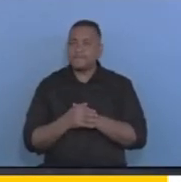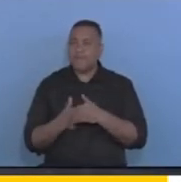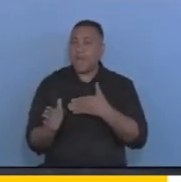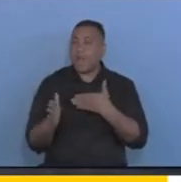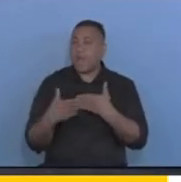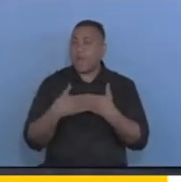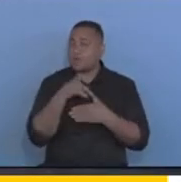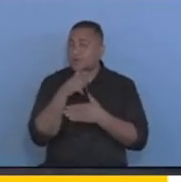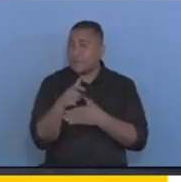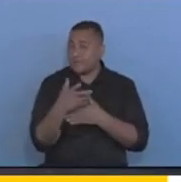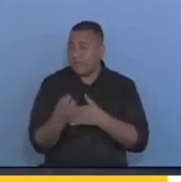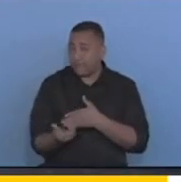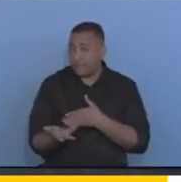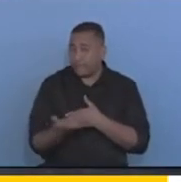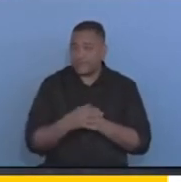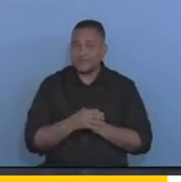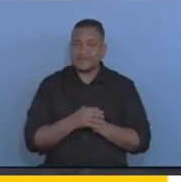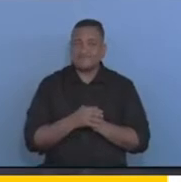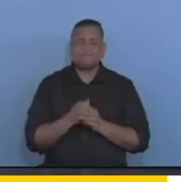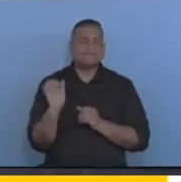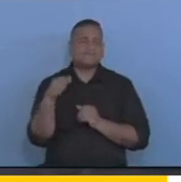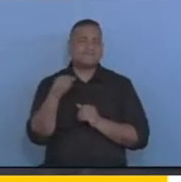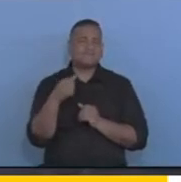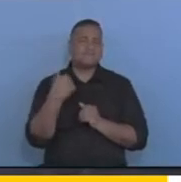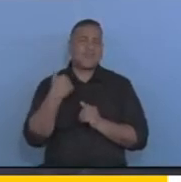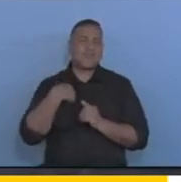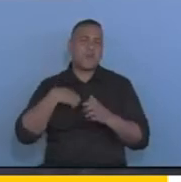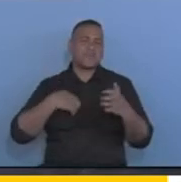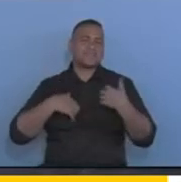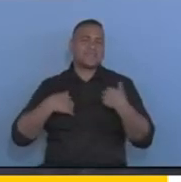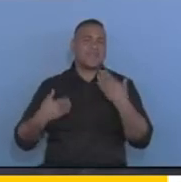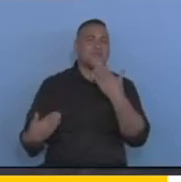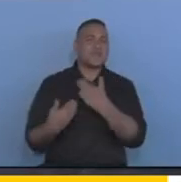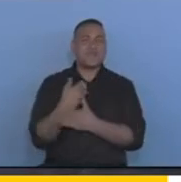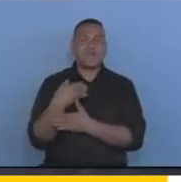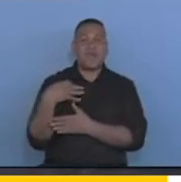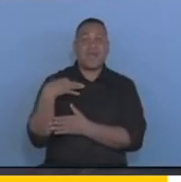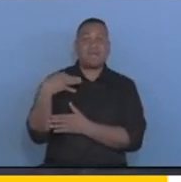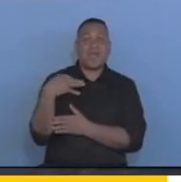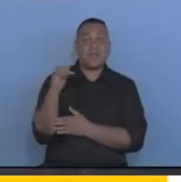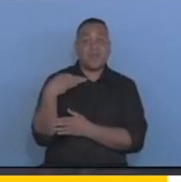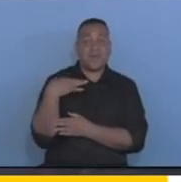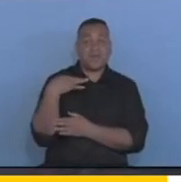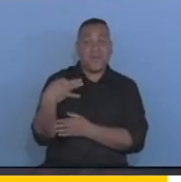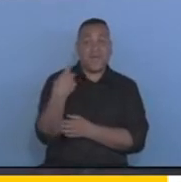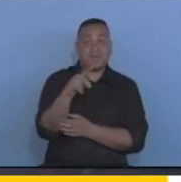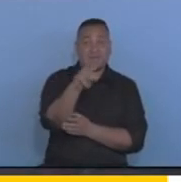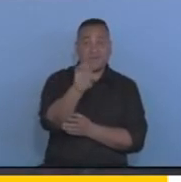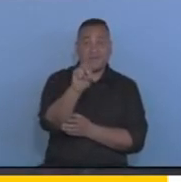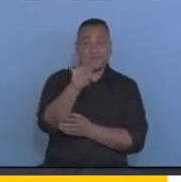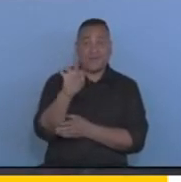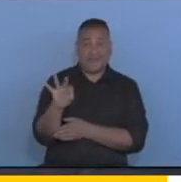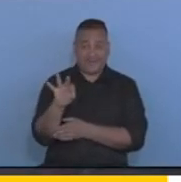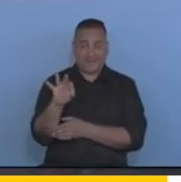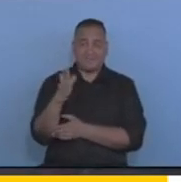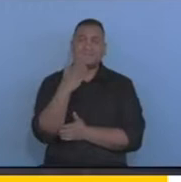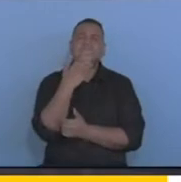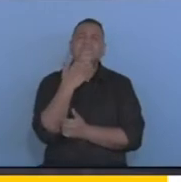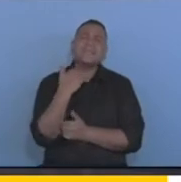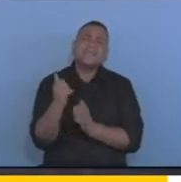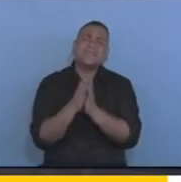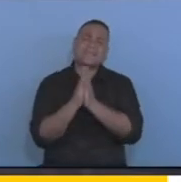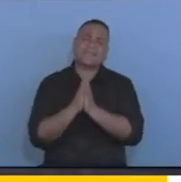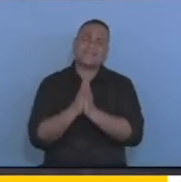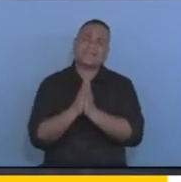add? Yes, we're looking forward to the new applications for 2023. Please